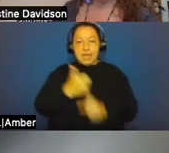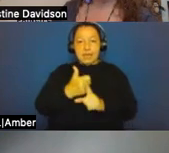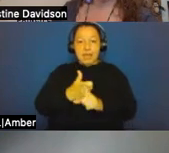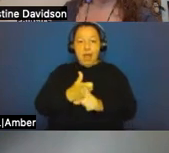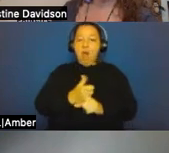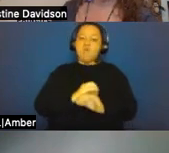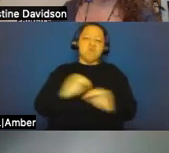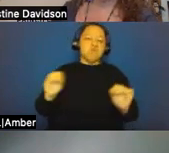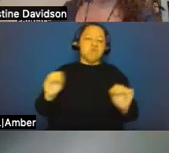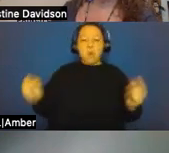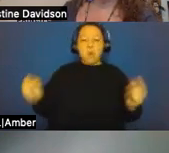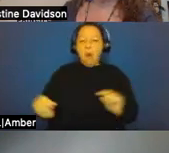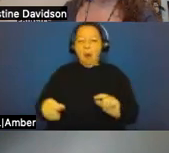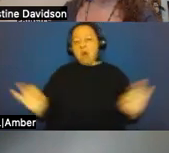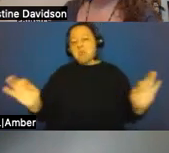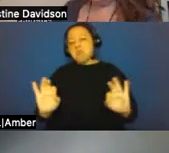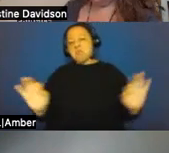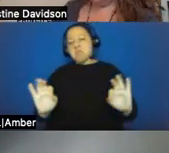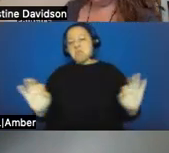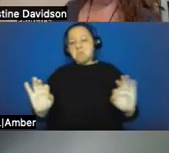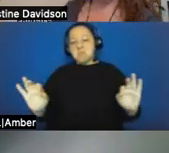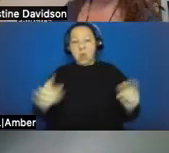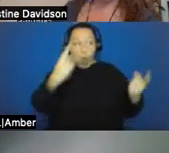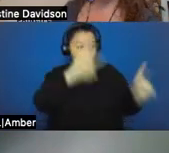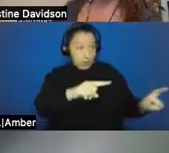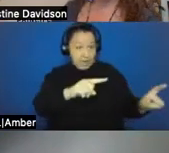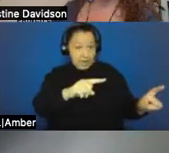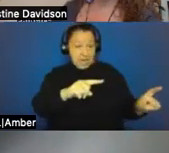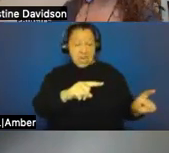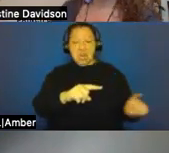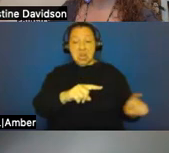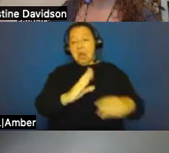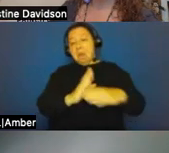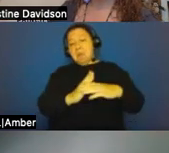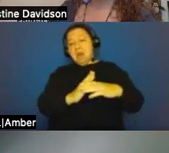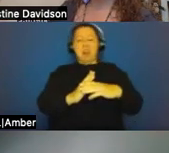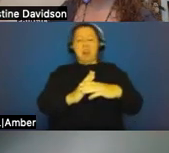you agree? Are you somewhere in the middle? Or do you disagree?